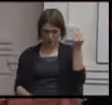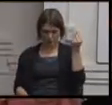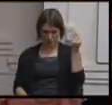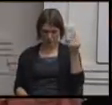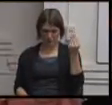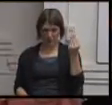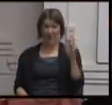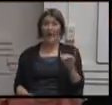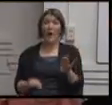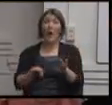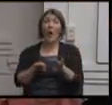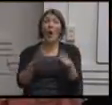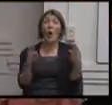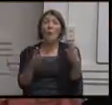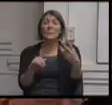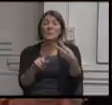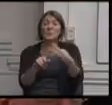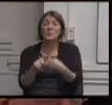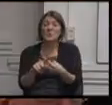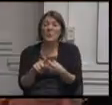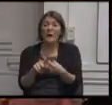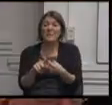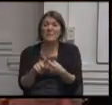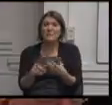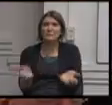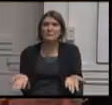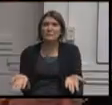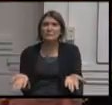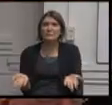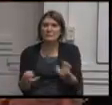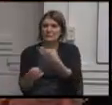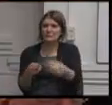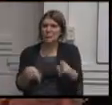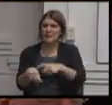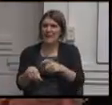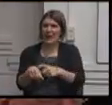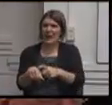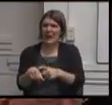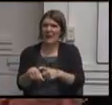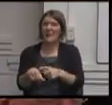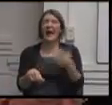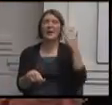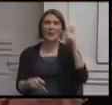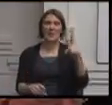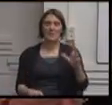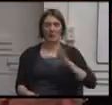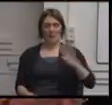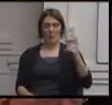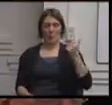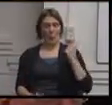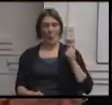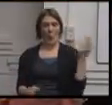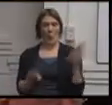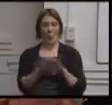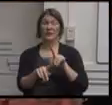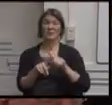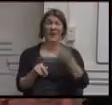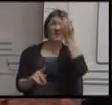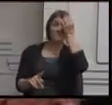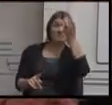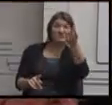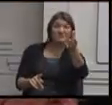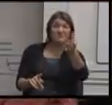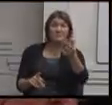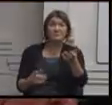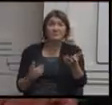that's open 2 months a year. And it would be unpopular to close it. I understand that. But I don't think that